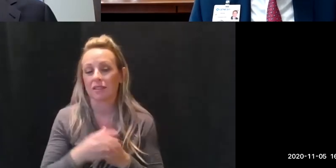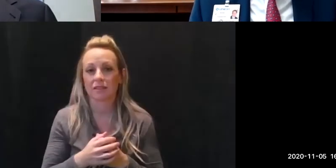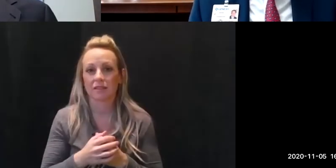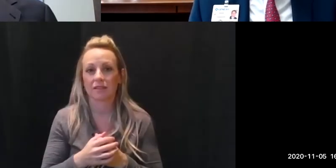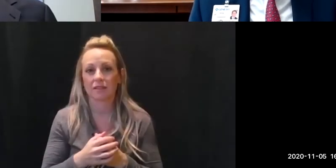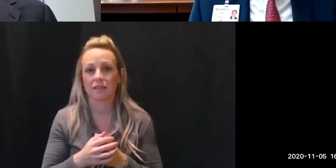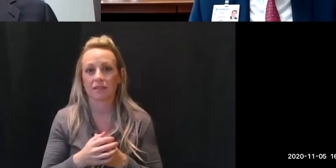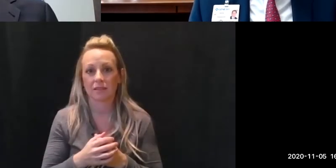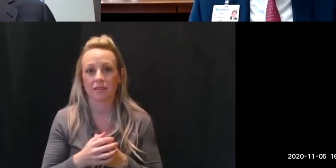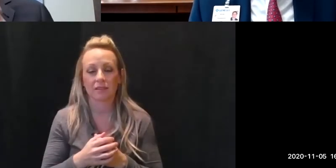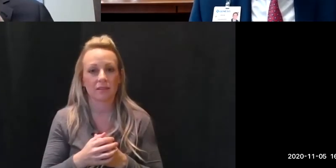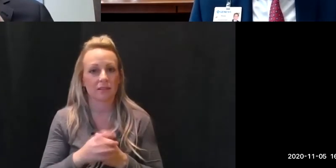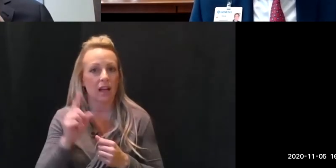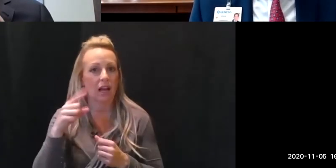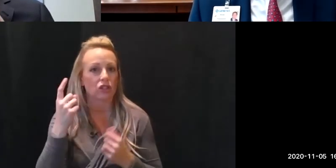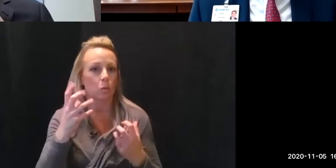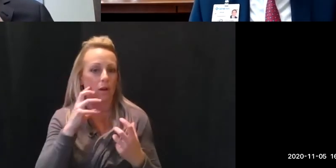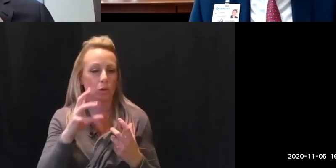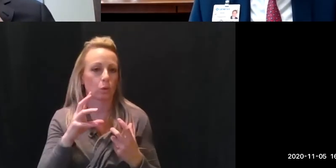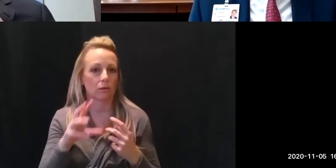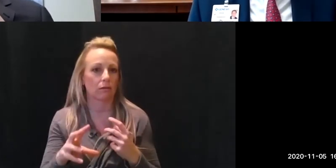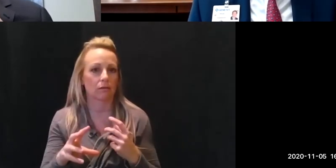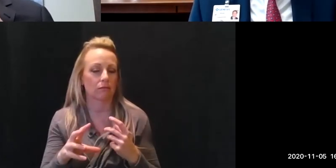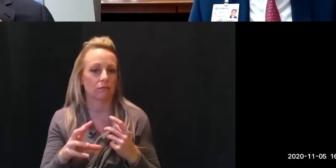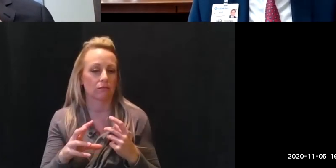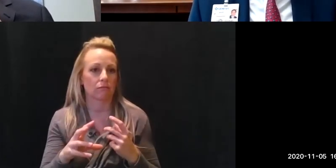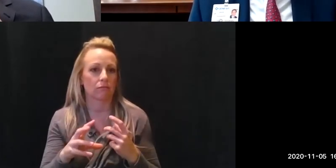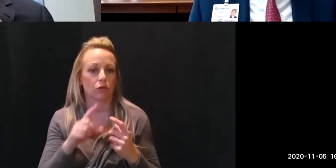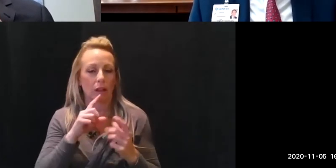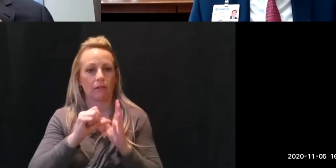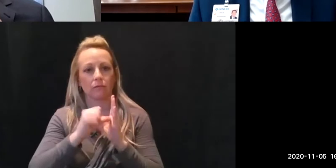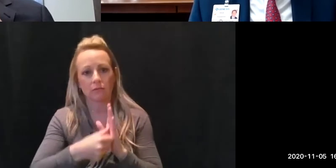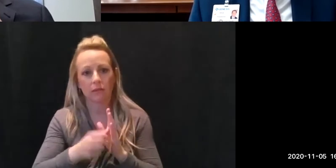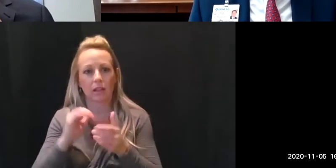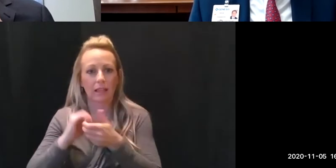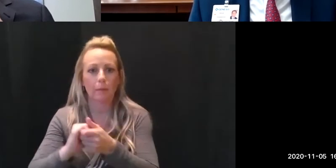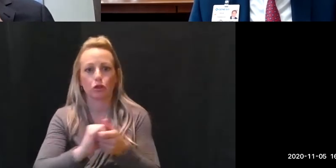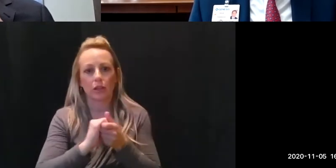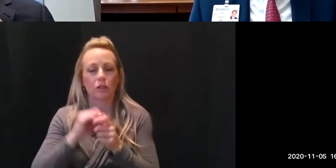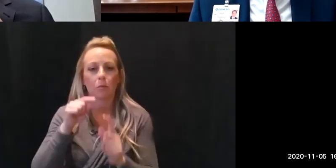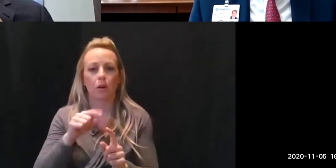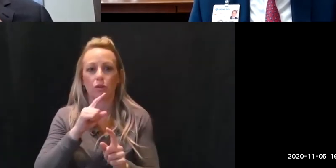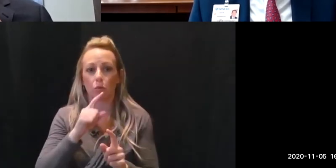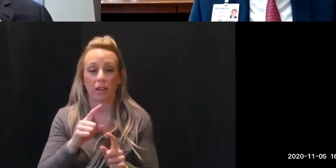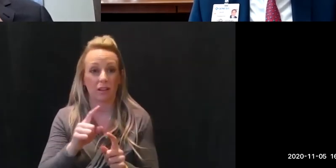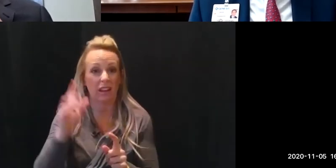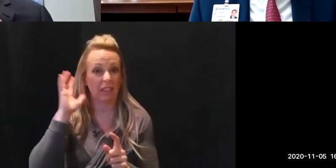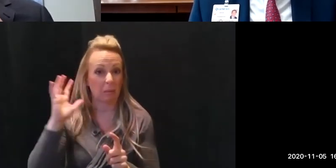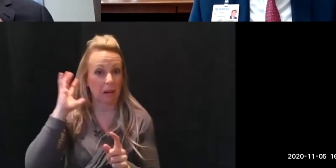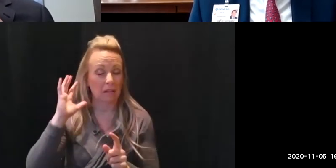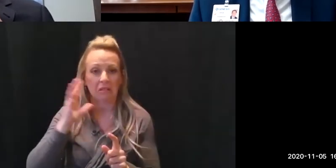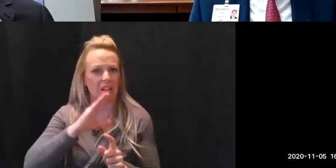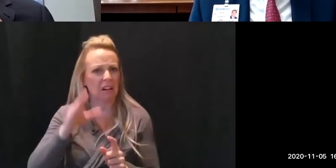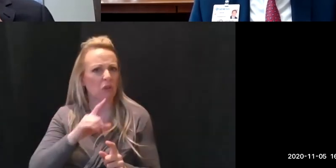echo the collaboration point that Bob made. We've never had such close collaboration with the